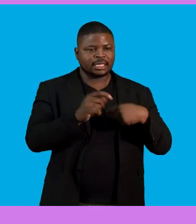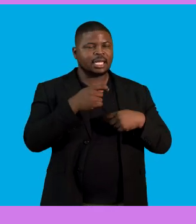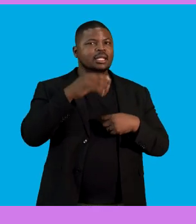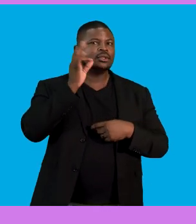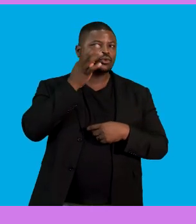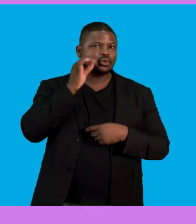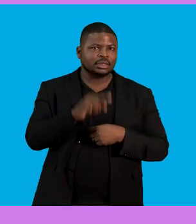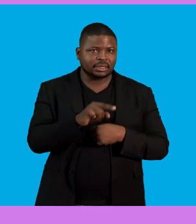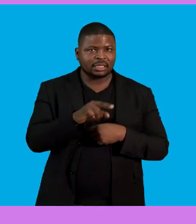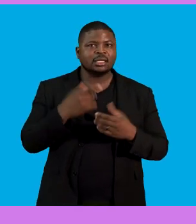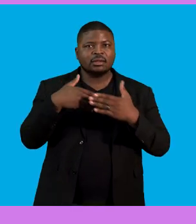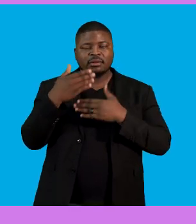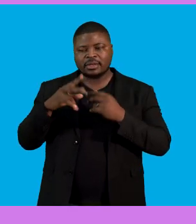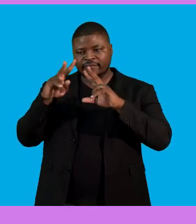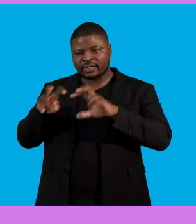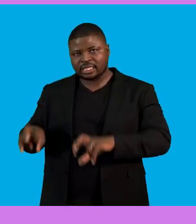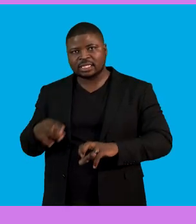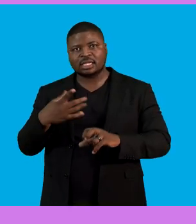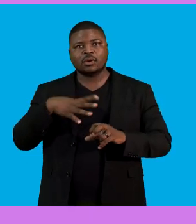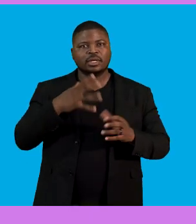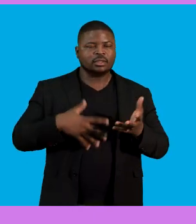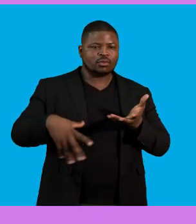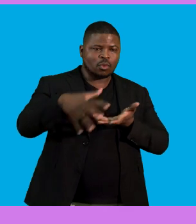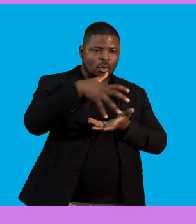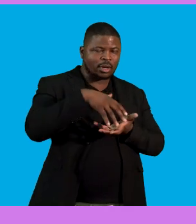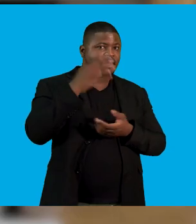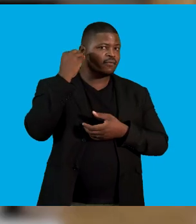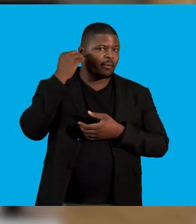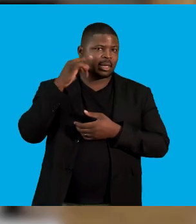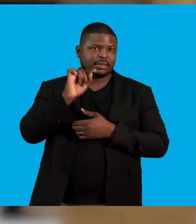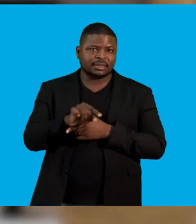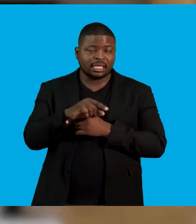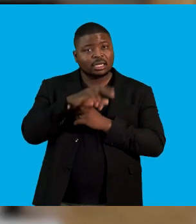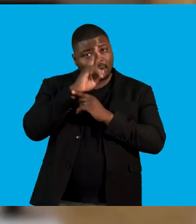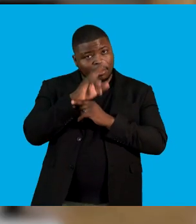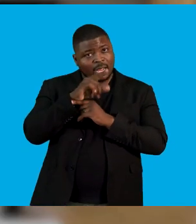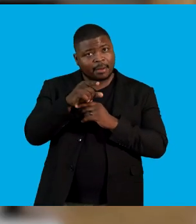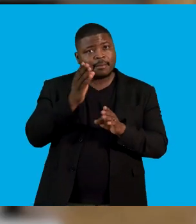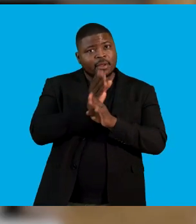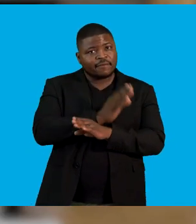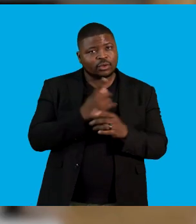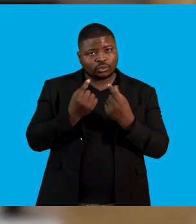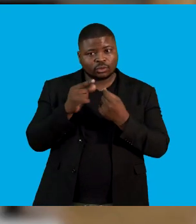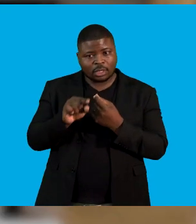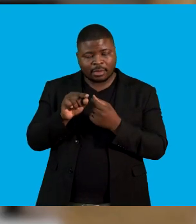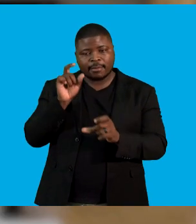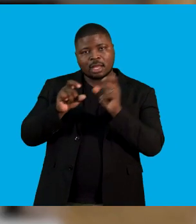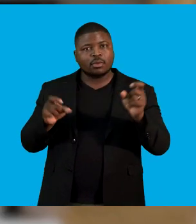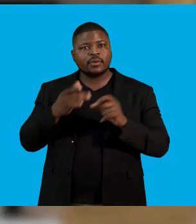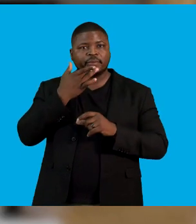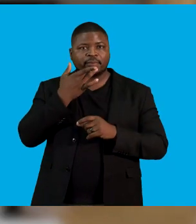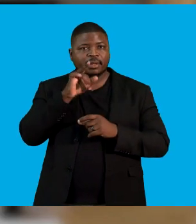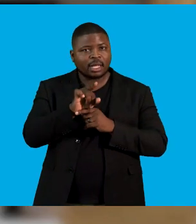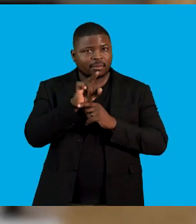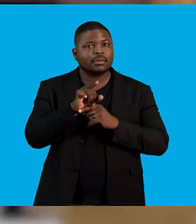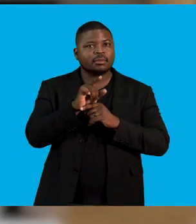information she had gathered during her investigation. So remember, before you want to sell anything, you need to first do your investigation and check what would people prefer,